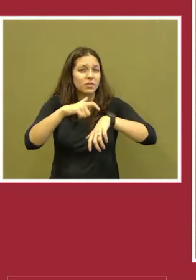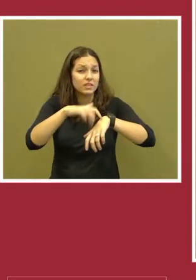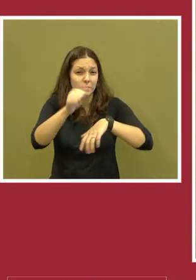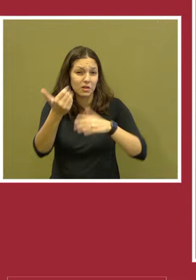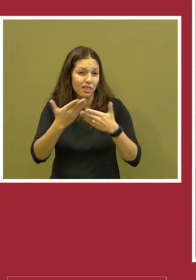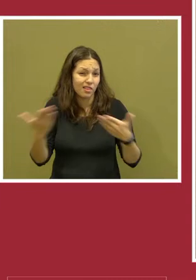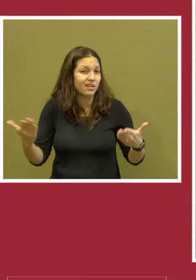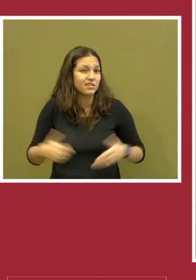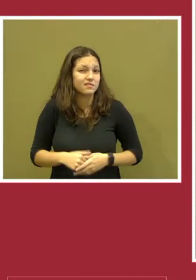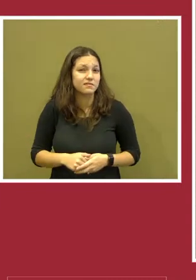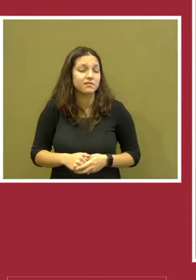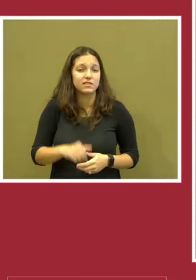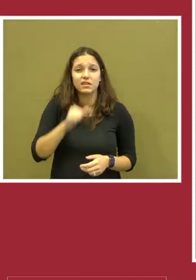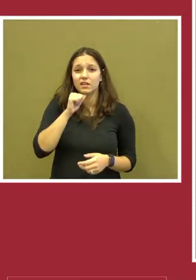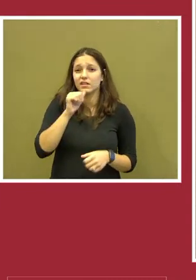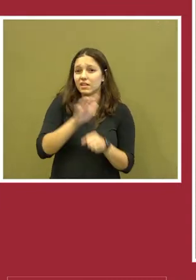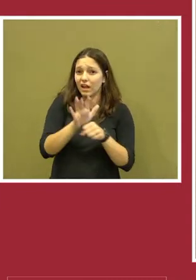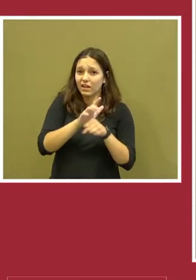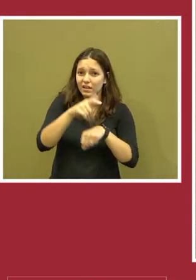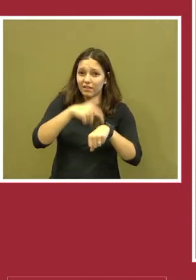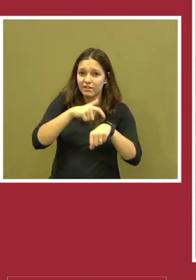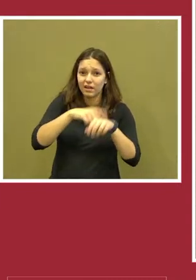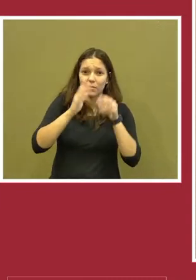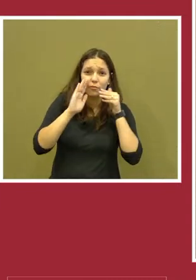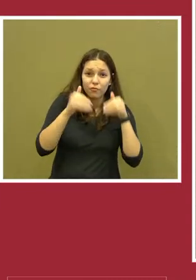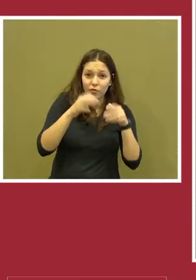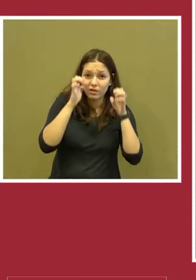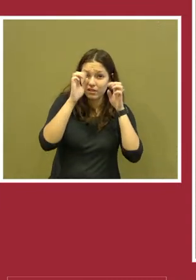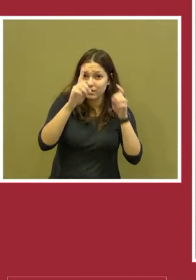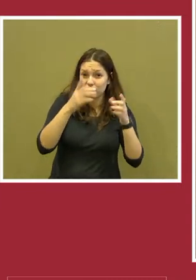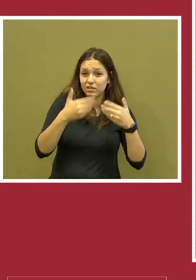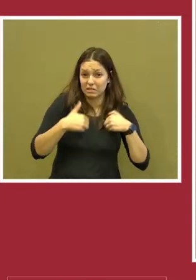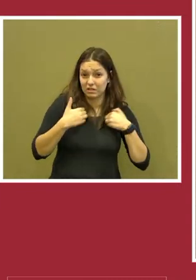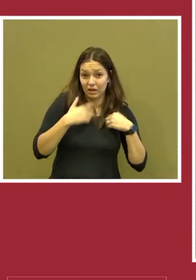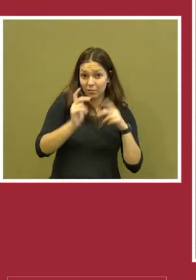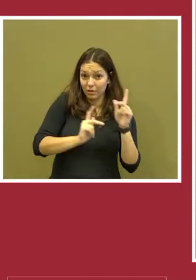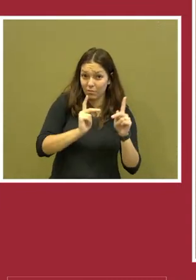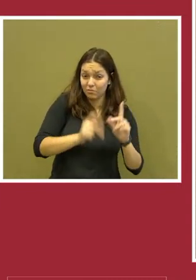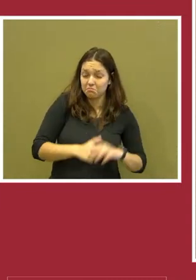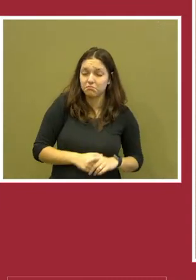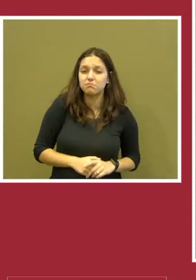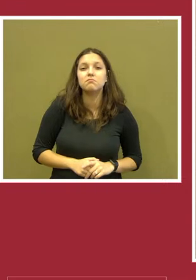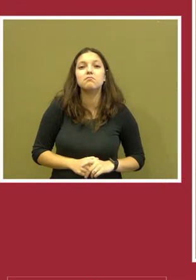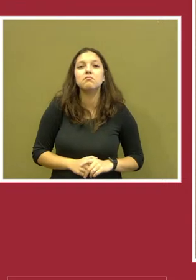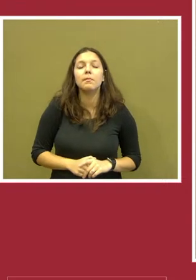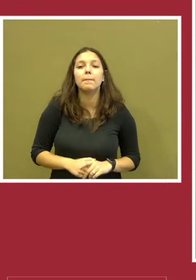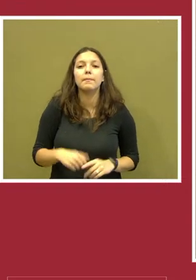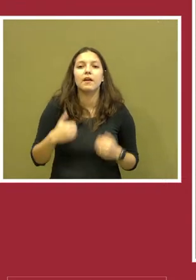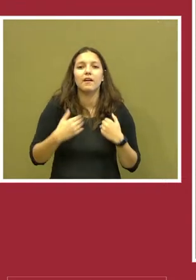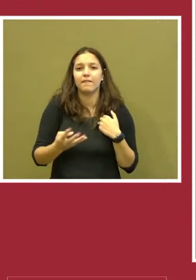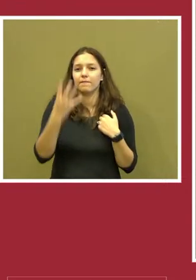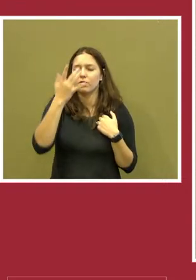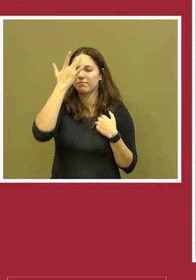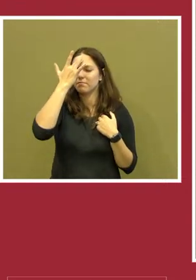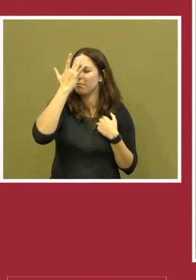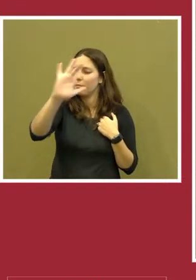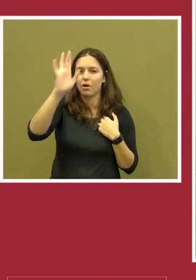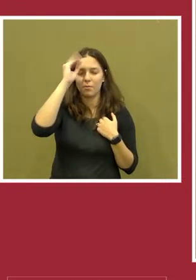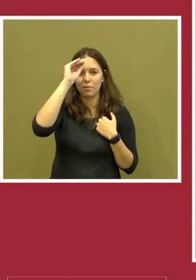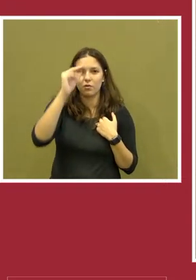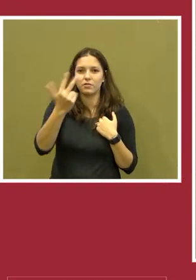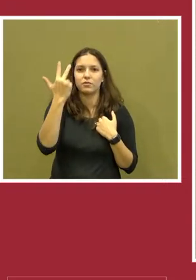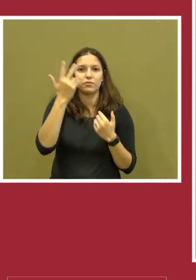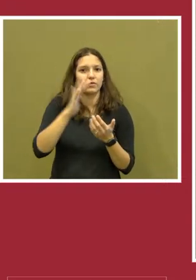stuff? Are we not spending enough time on educating these young people? I've got four very intelligent boys. Three of them have